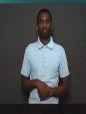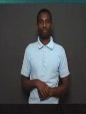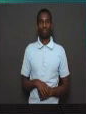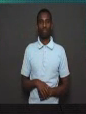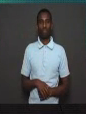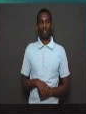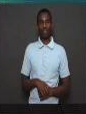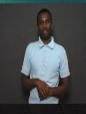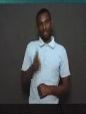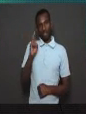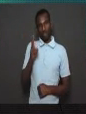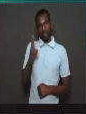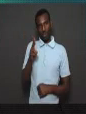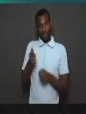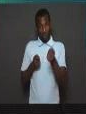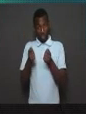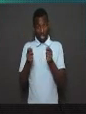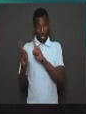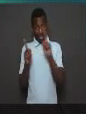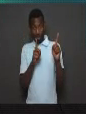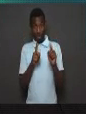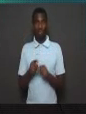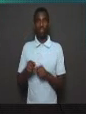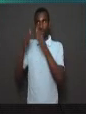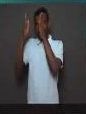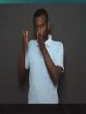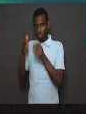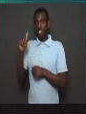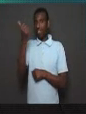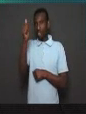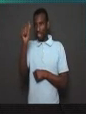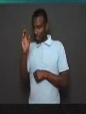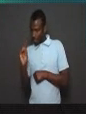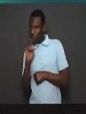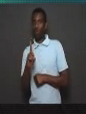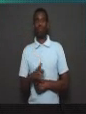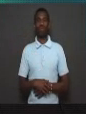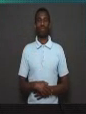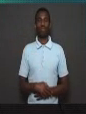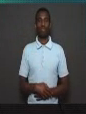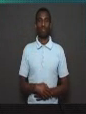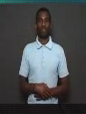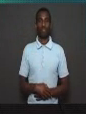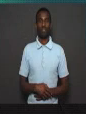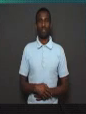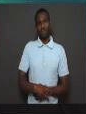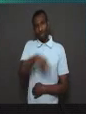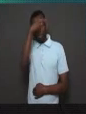-15. The velocity of the car is expressed as 10, 0.